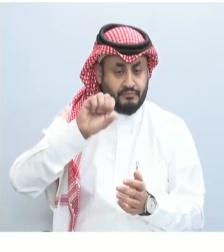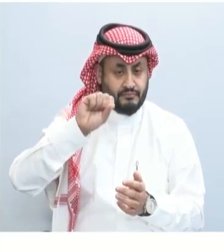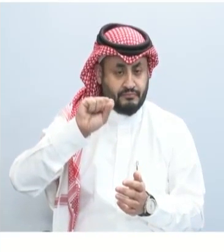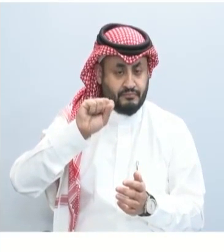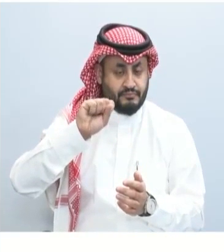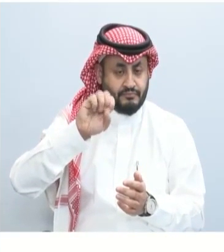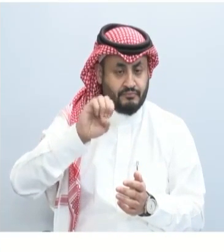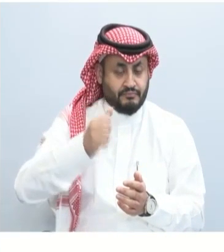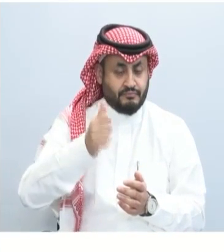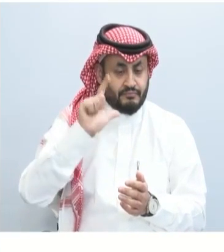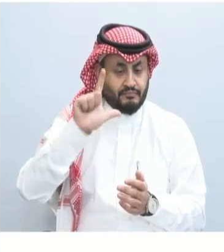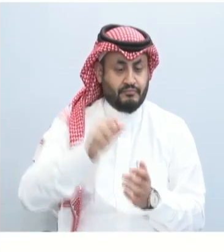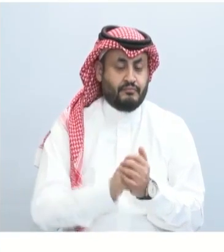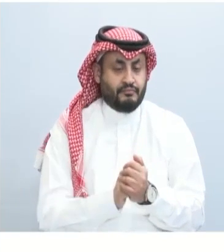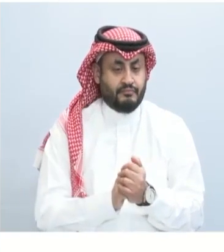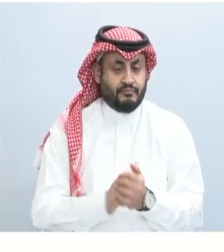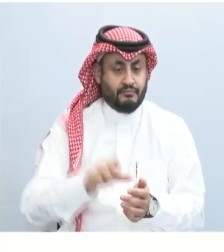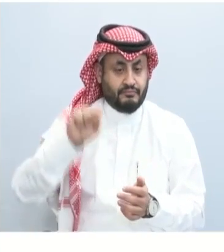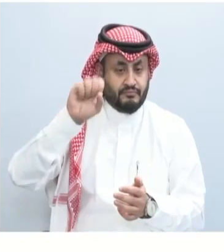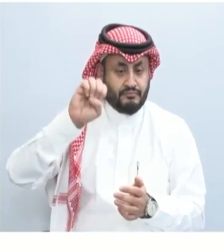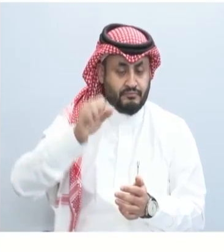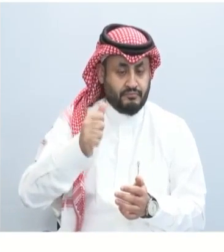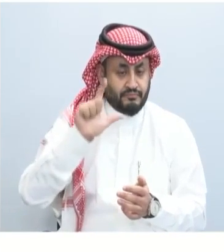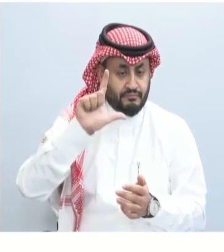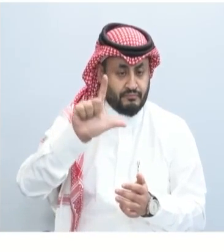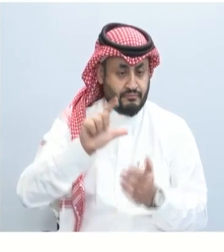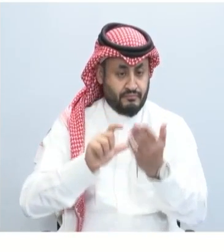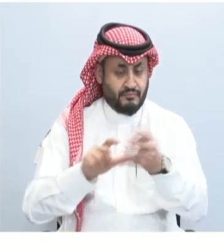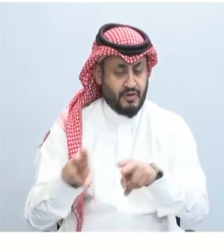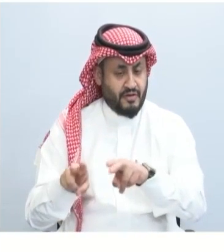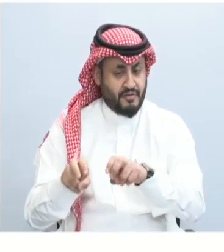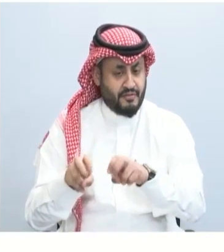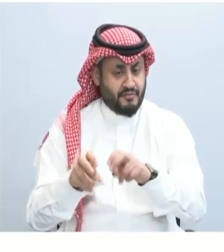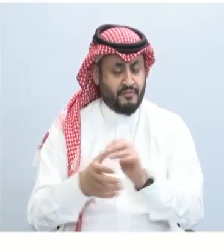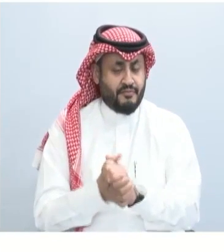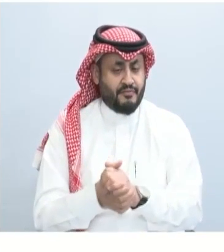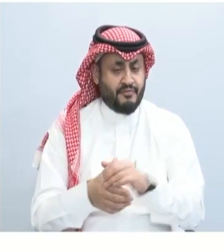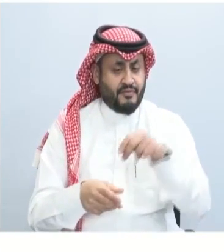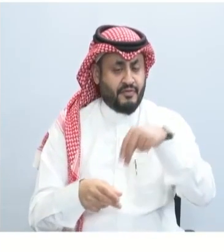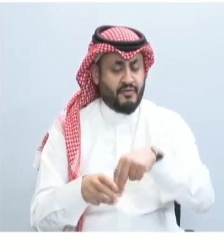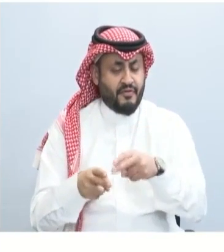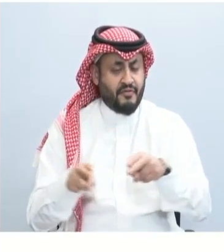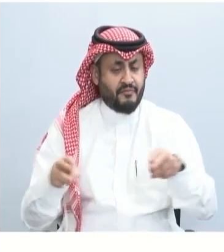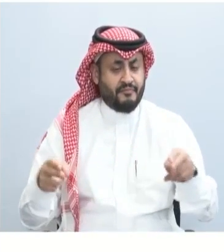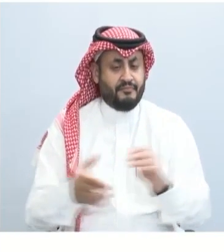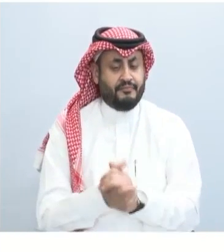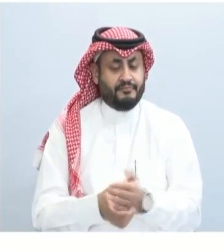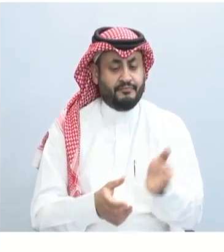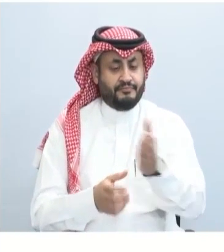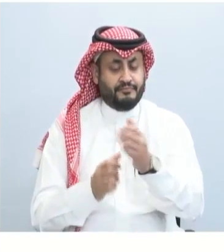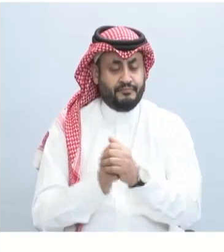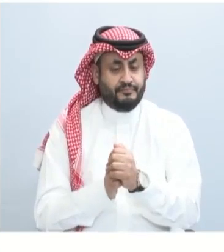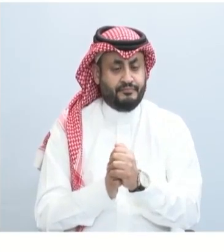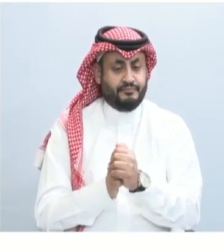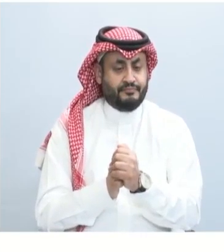Seal. Say with me, seal, which is an animal which lives in a sea. And